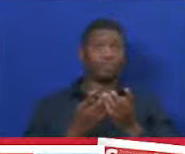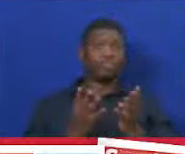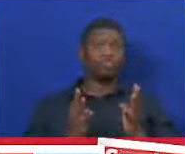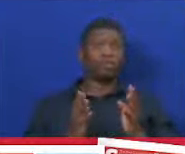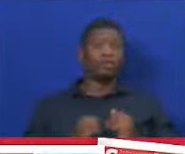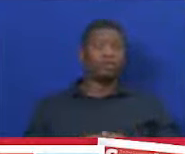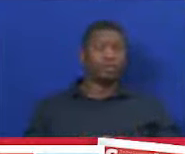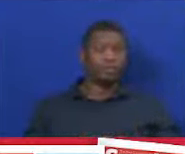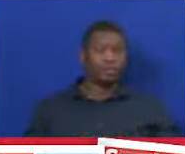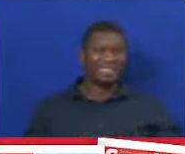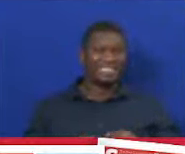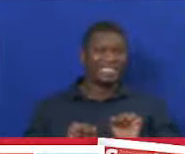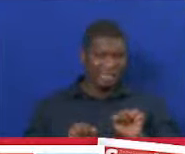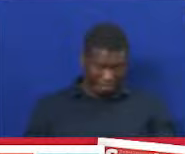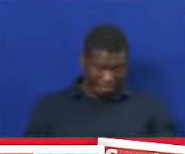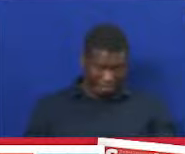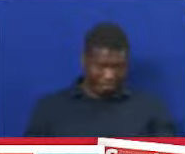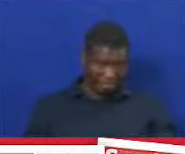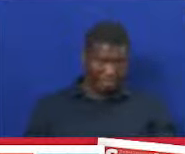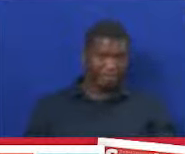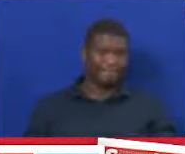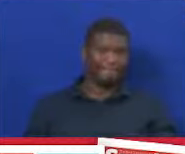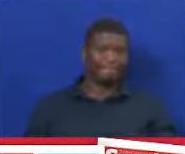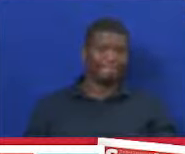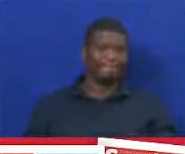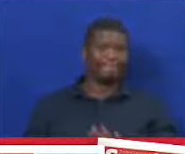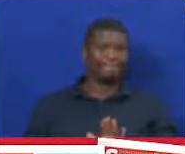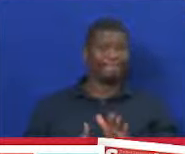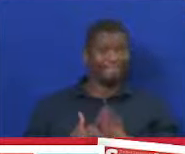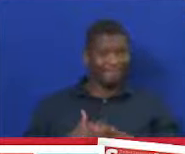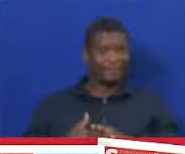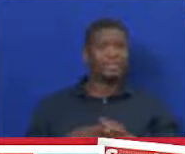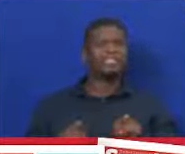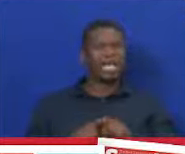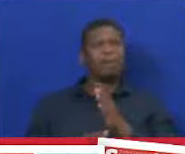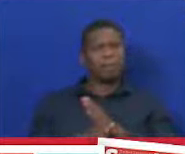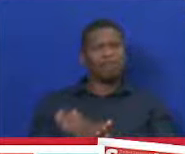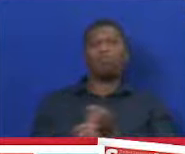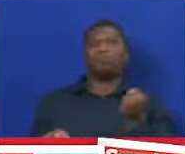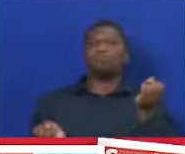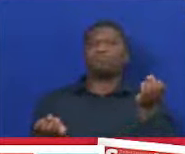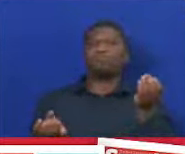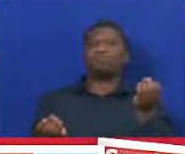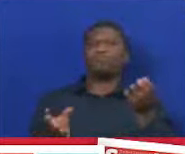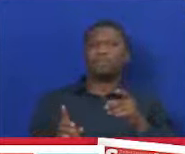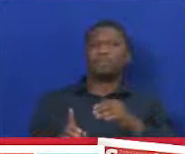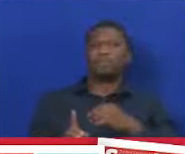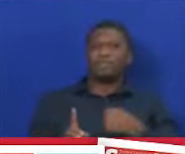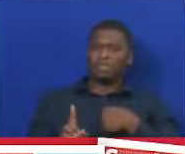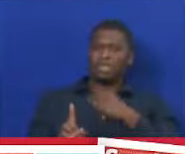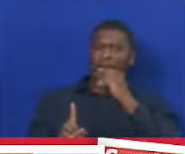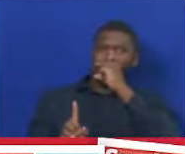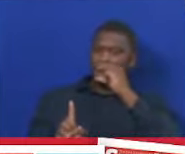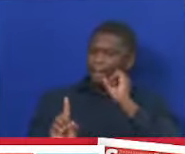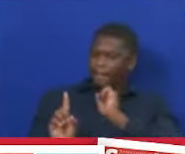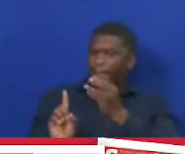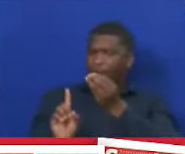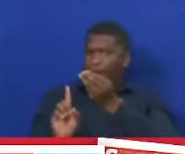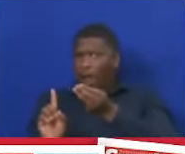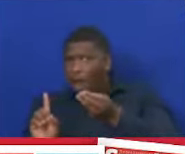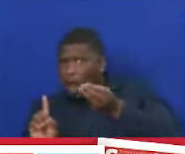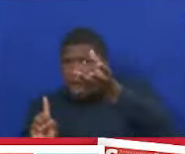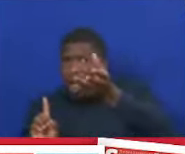Yeah, the reason is still the same, that I do not know if this forensic